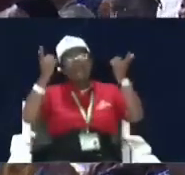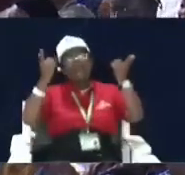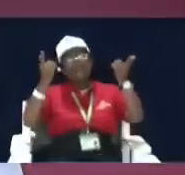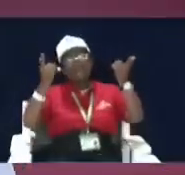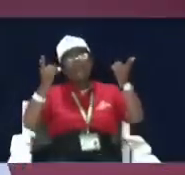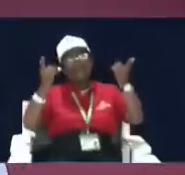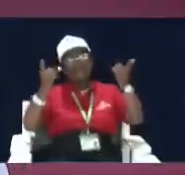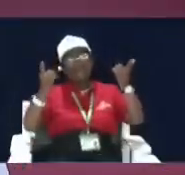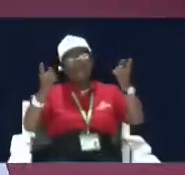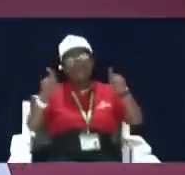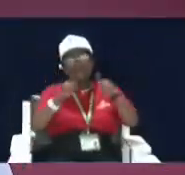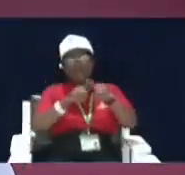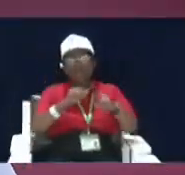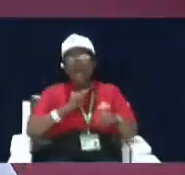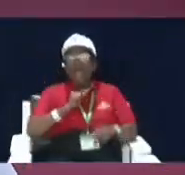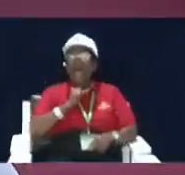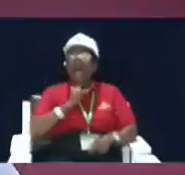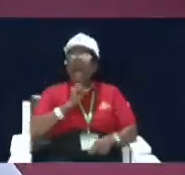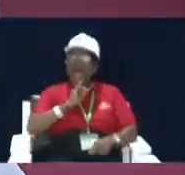And so I'm decreeing.